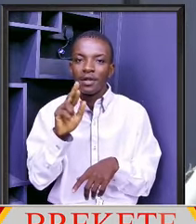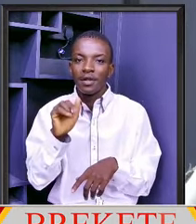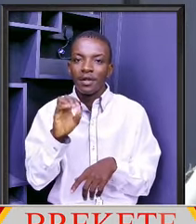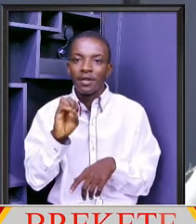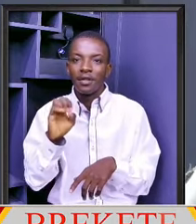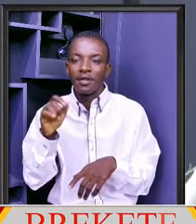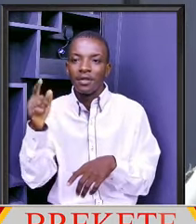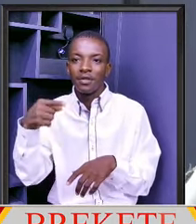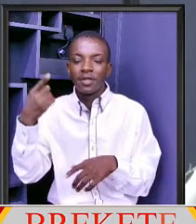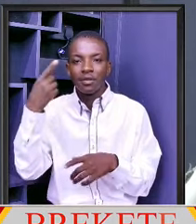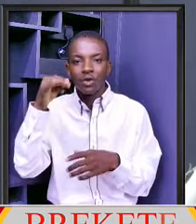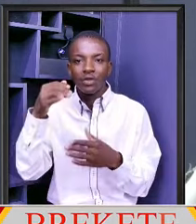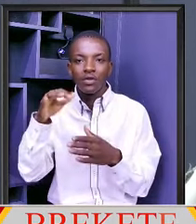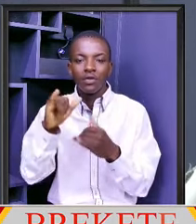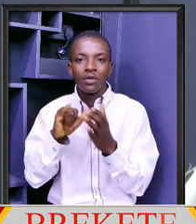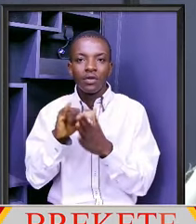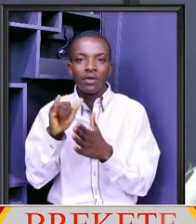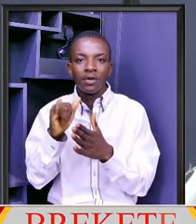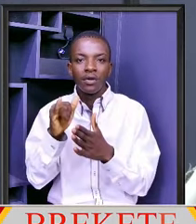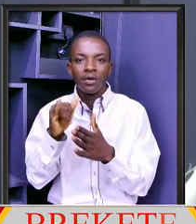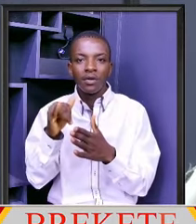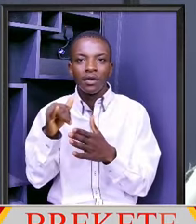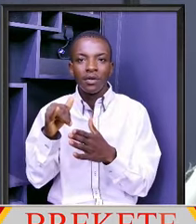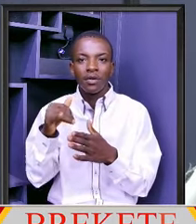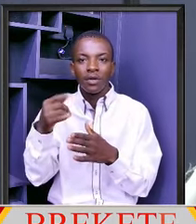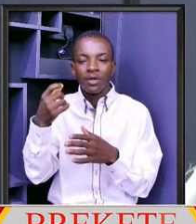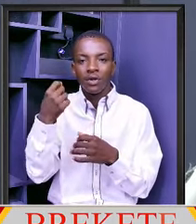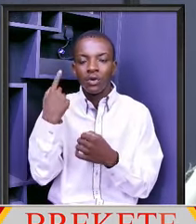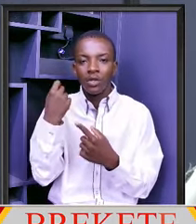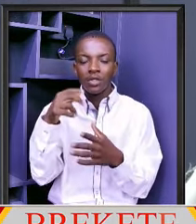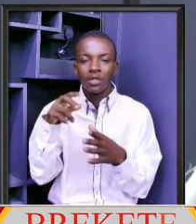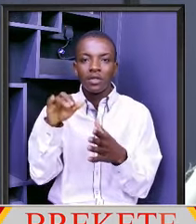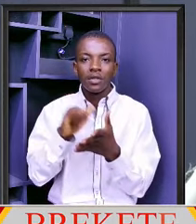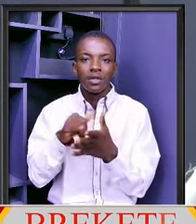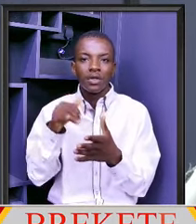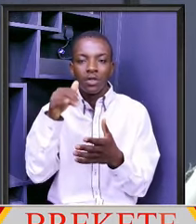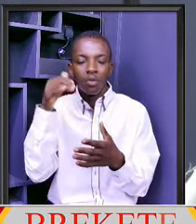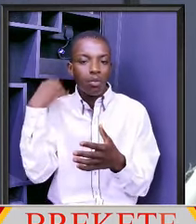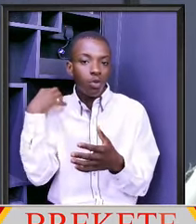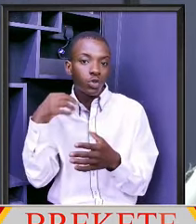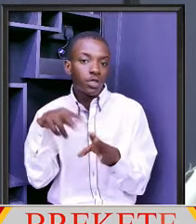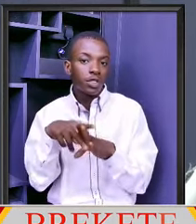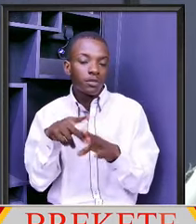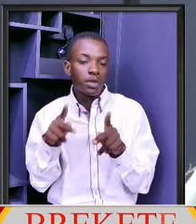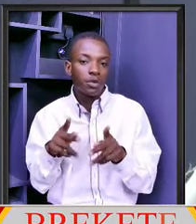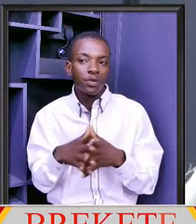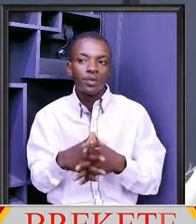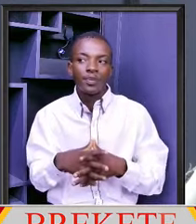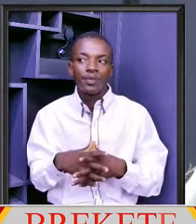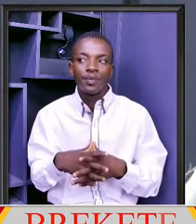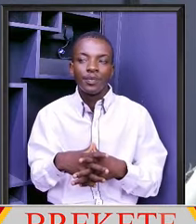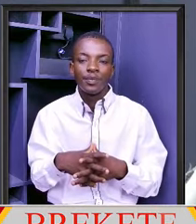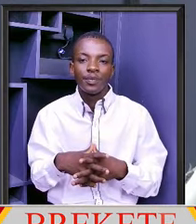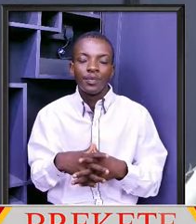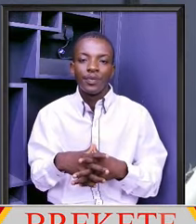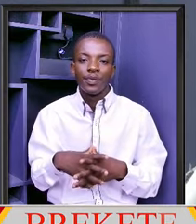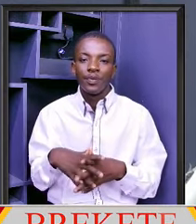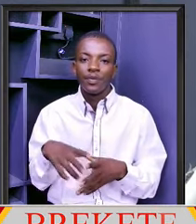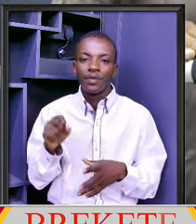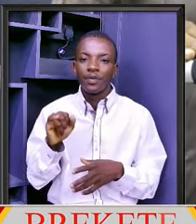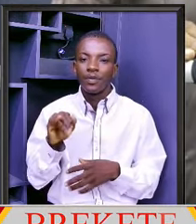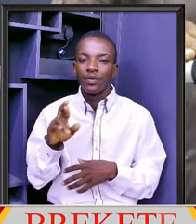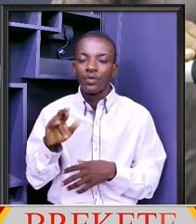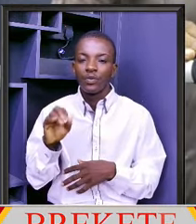from one company because he discovered say he oga they cheat people. Hello, Israel. Good morning, my ordinary president. Morning,